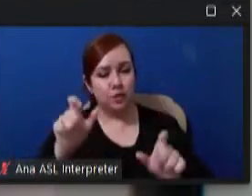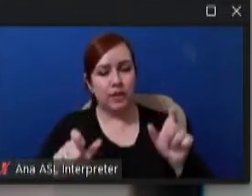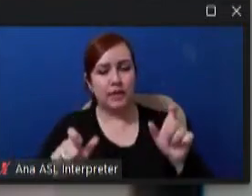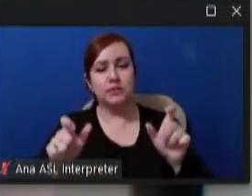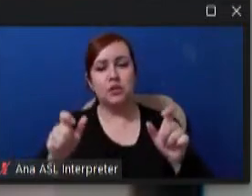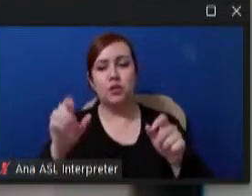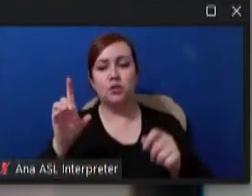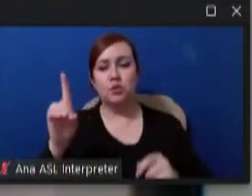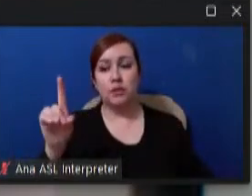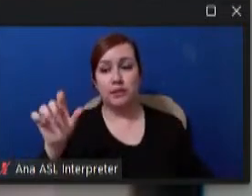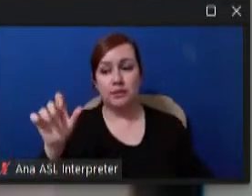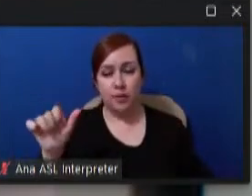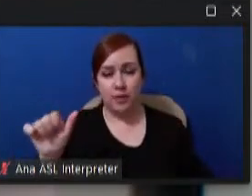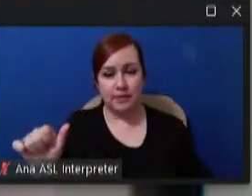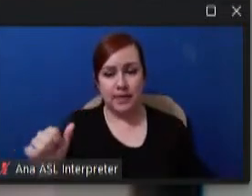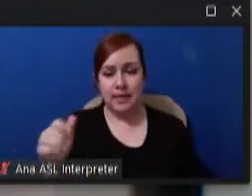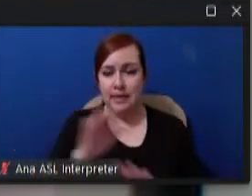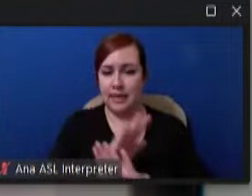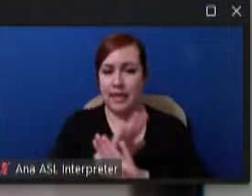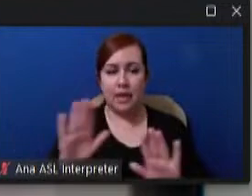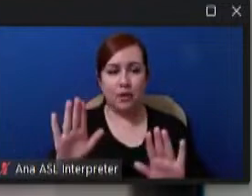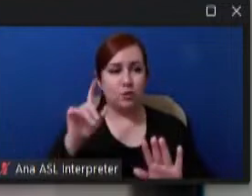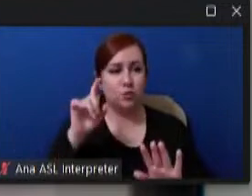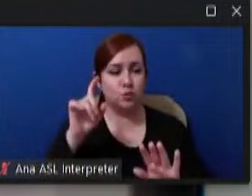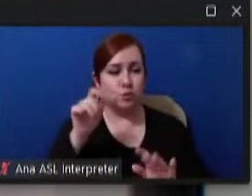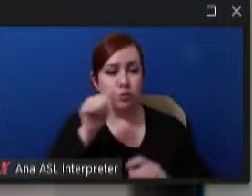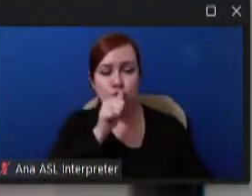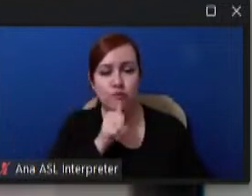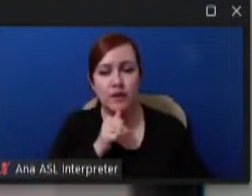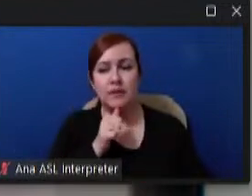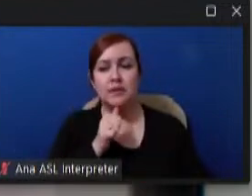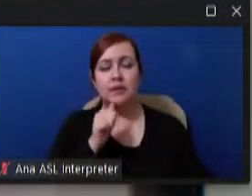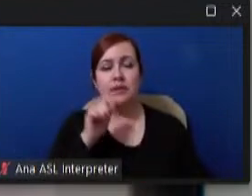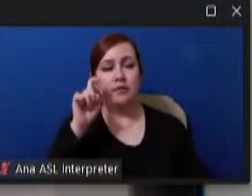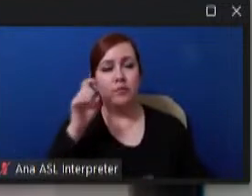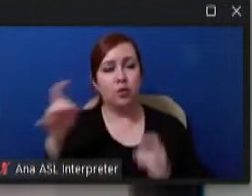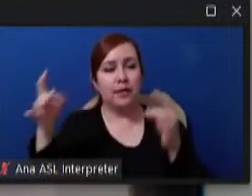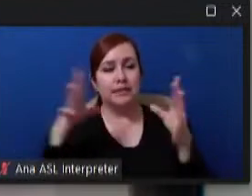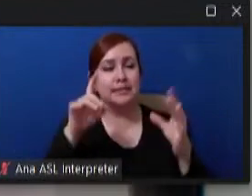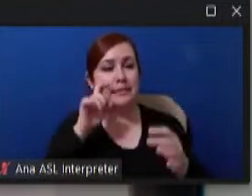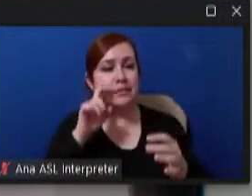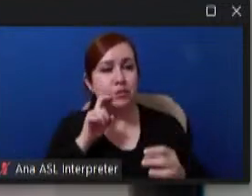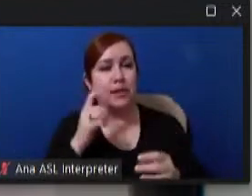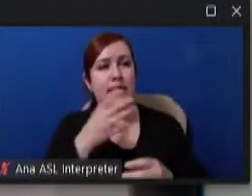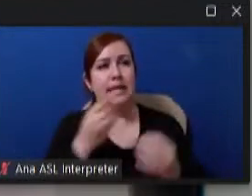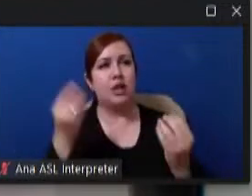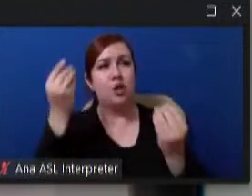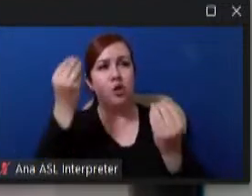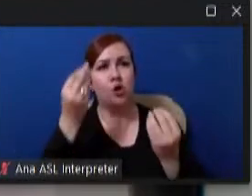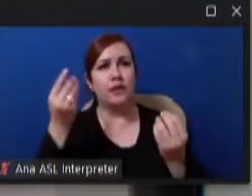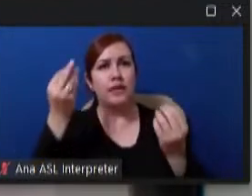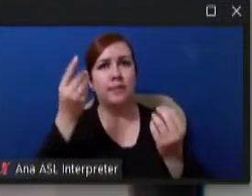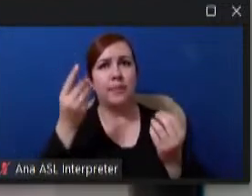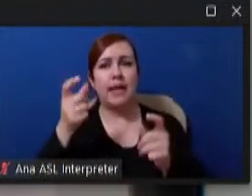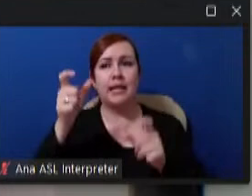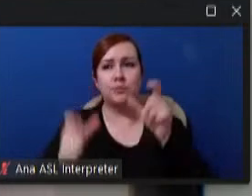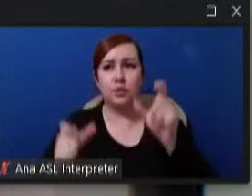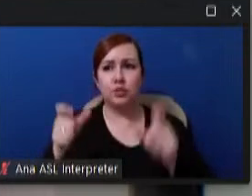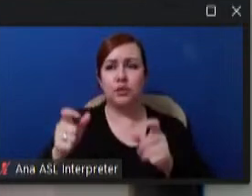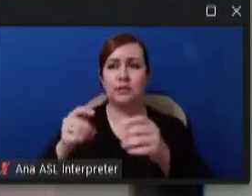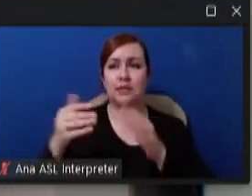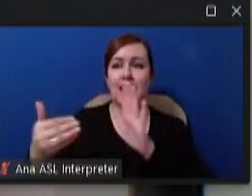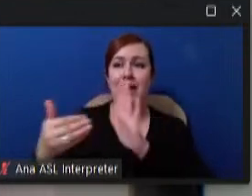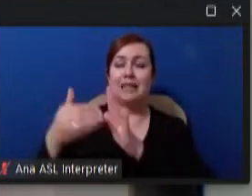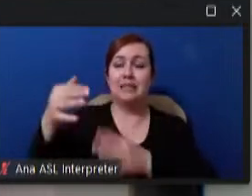this gives emphasis to people with disabilities who are more likely to suffer this type